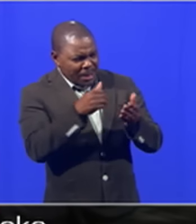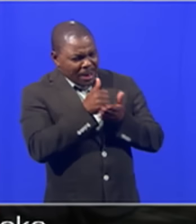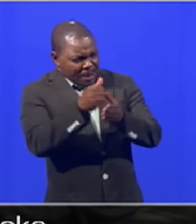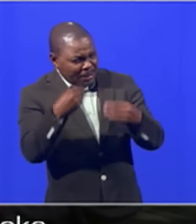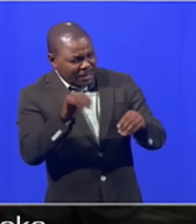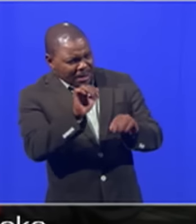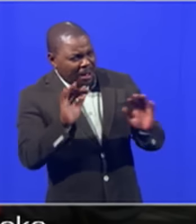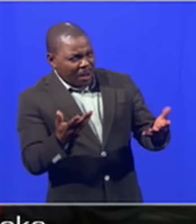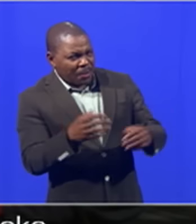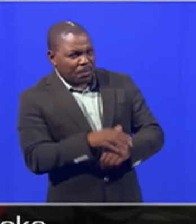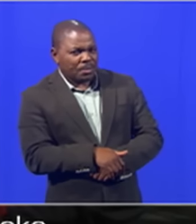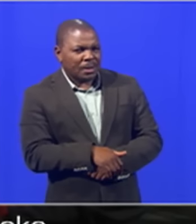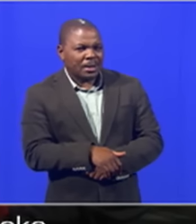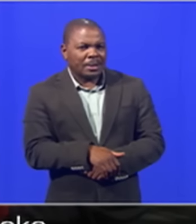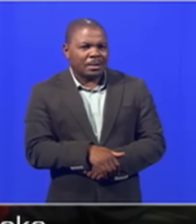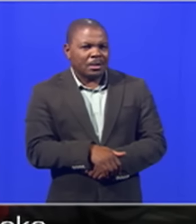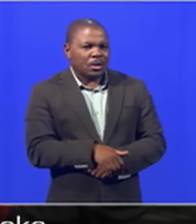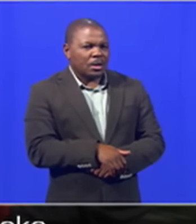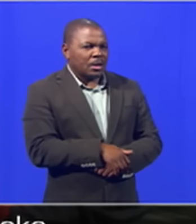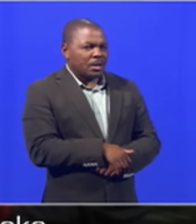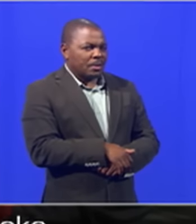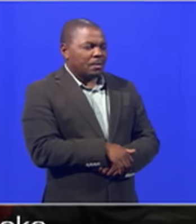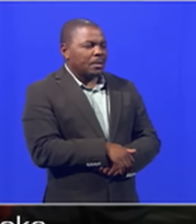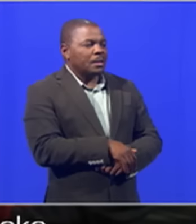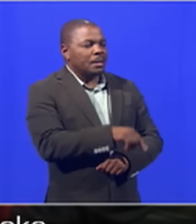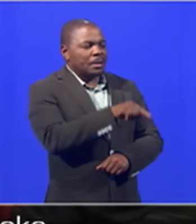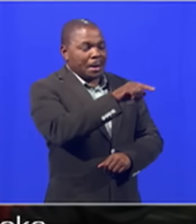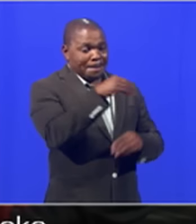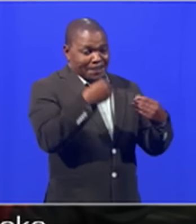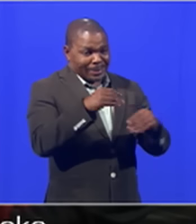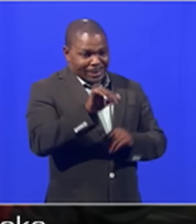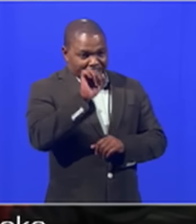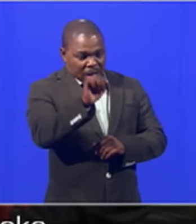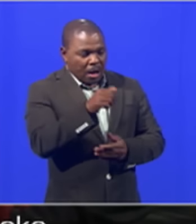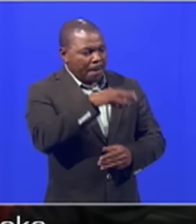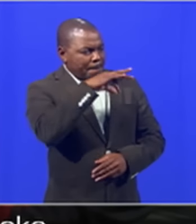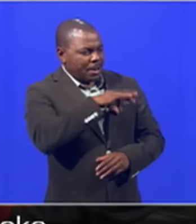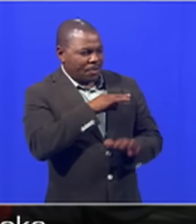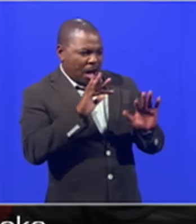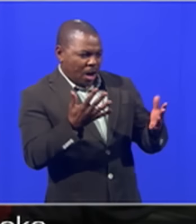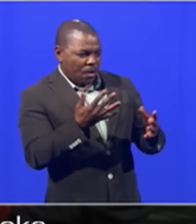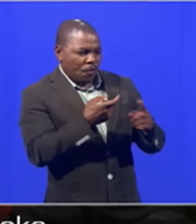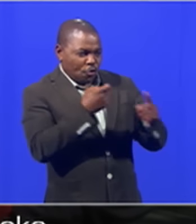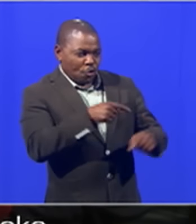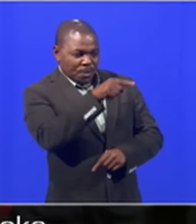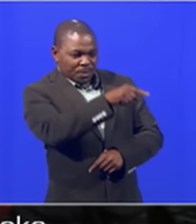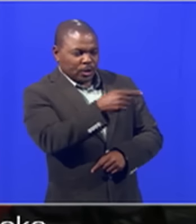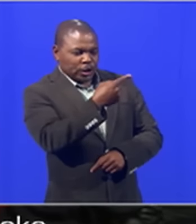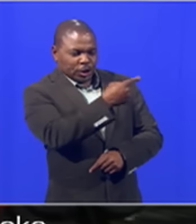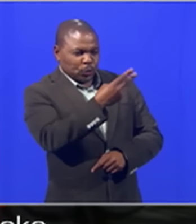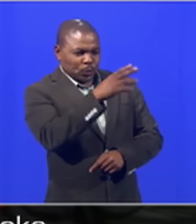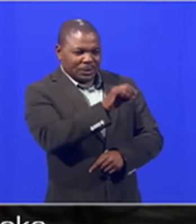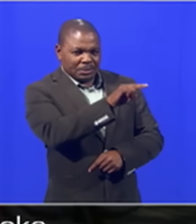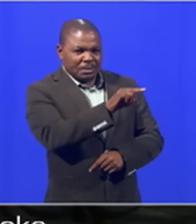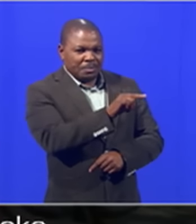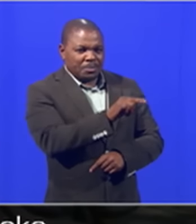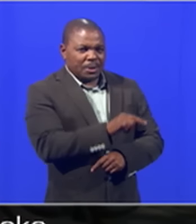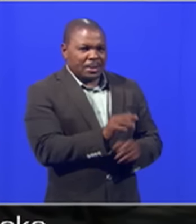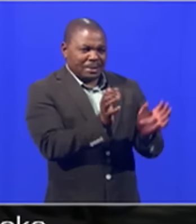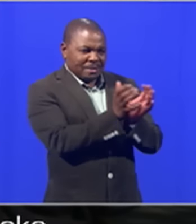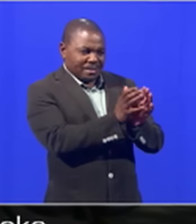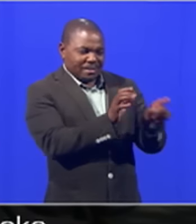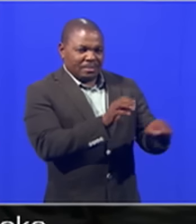question o solofela gore kgwebo ya gago business ya gago e tla benefita yang mo G20